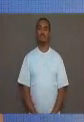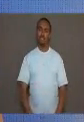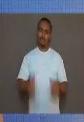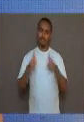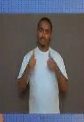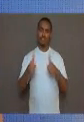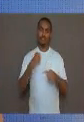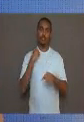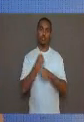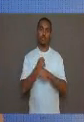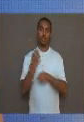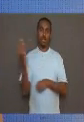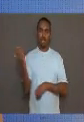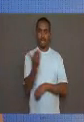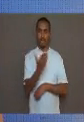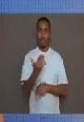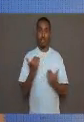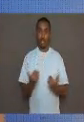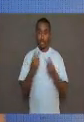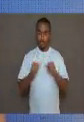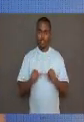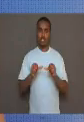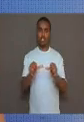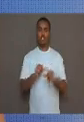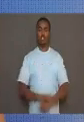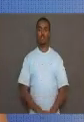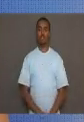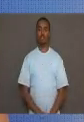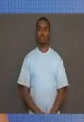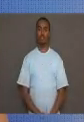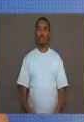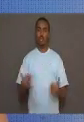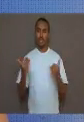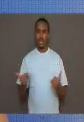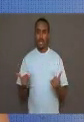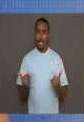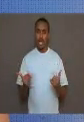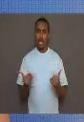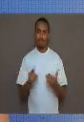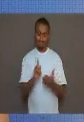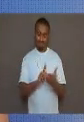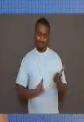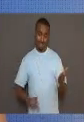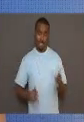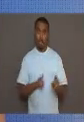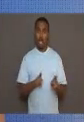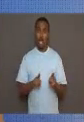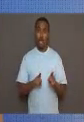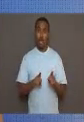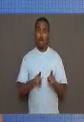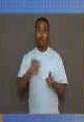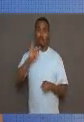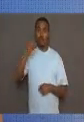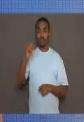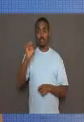Excellent job, everyone. Let us continue. Now, the passage about the genes